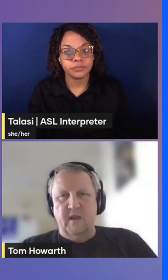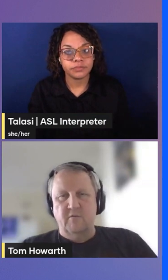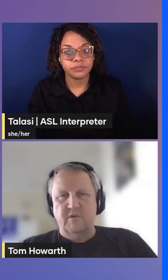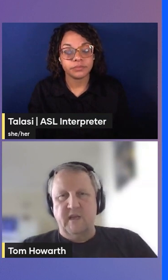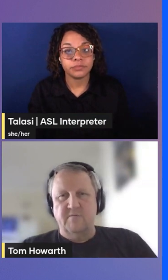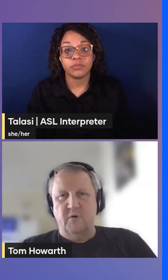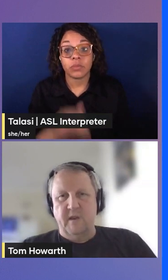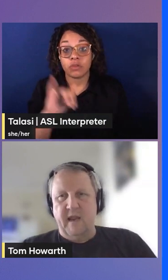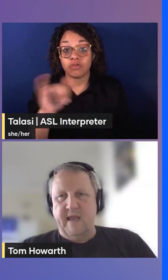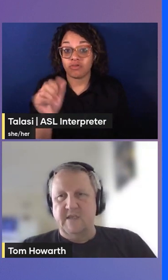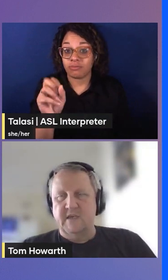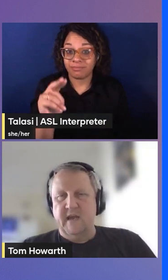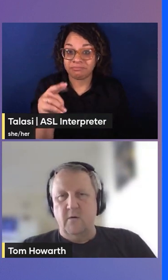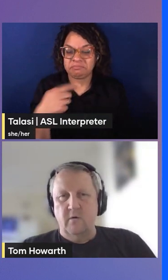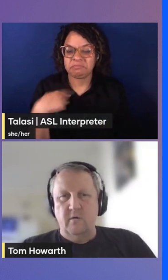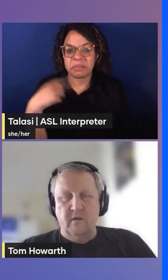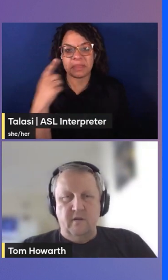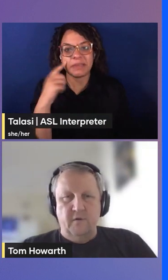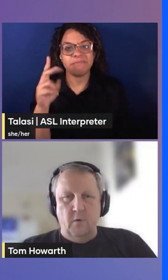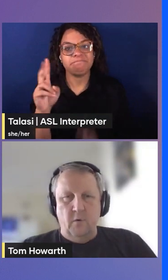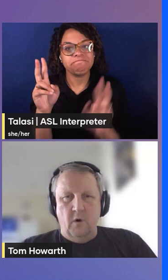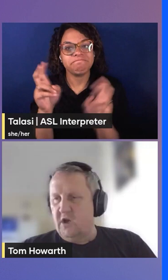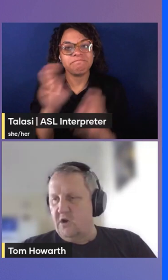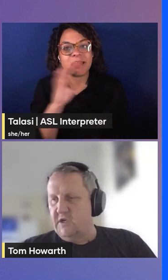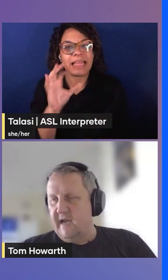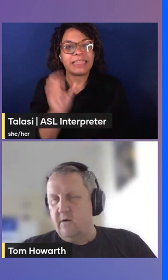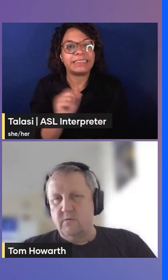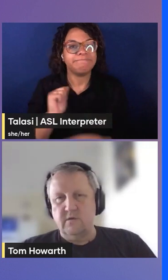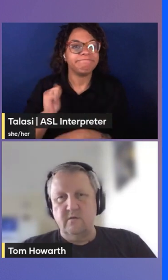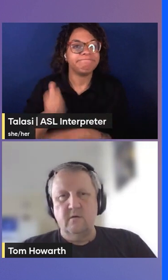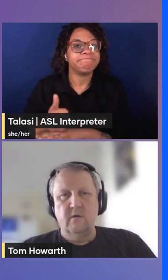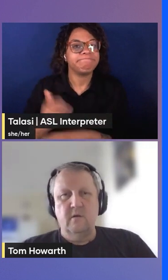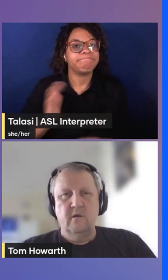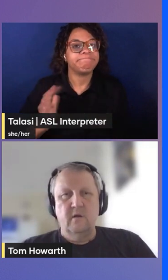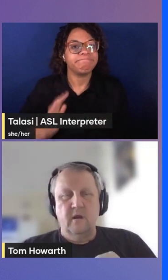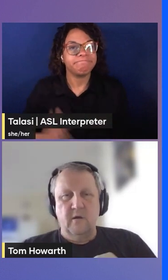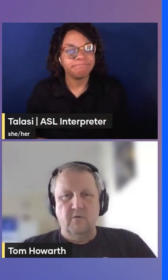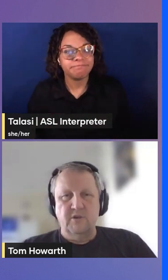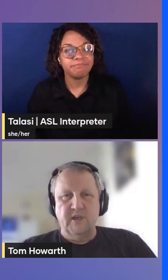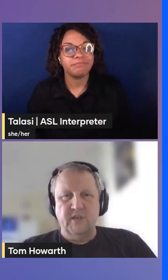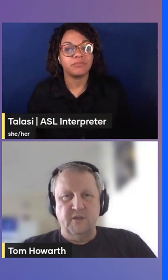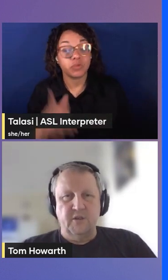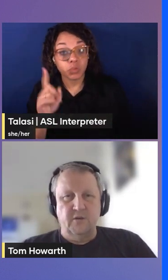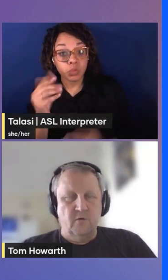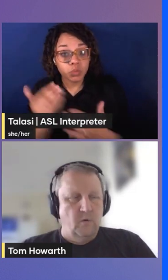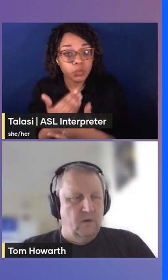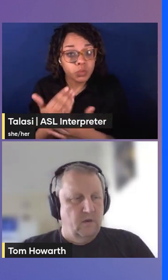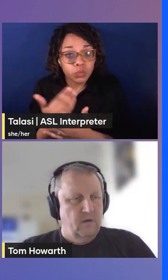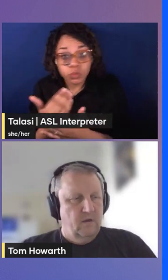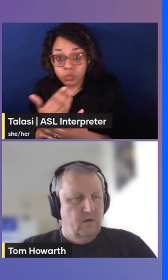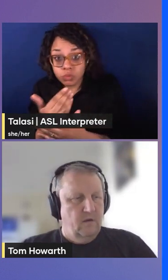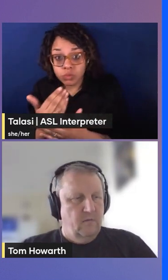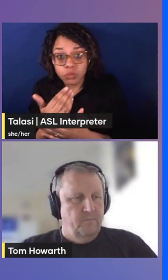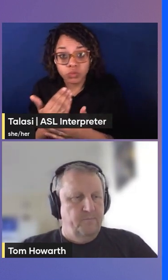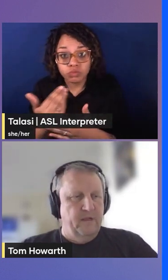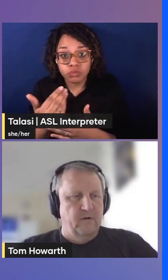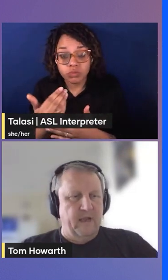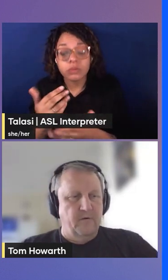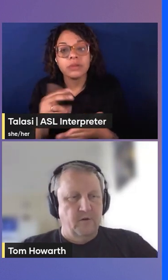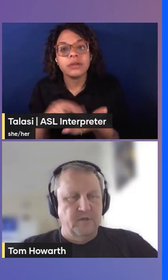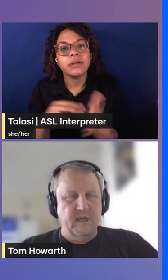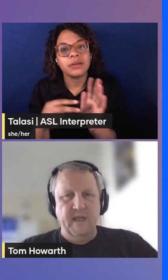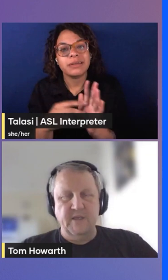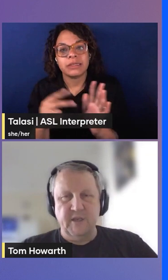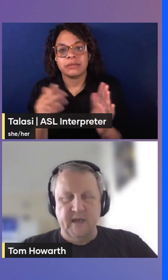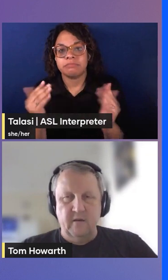JSON, I would say, is probably legacy now. If you are starting out, I would suggest that you build